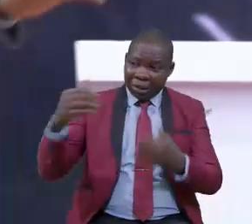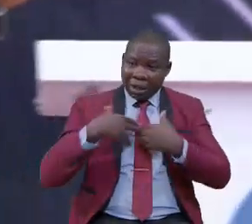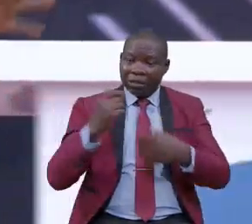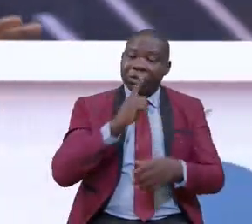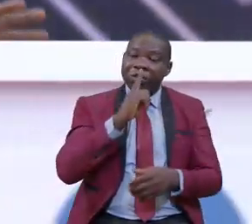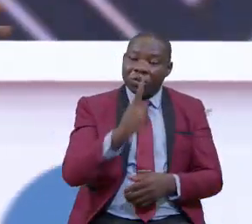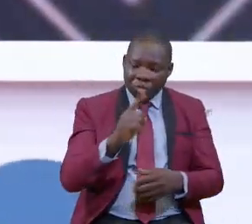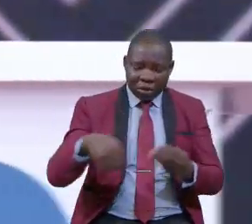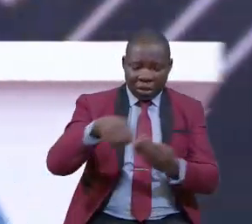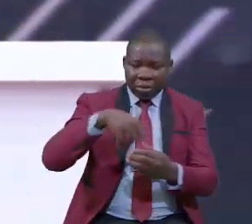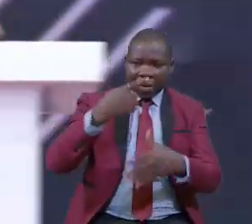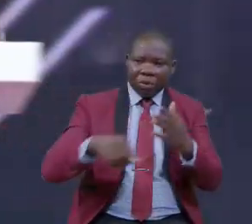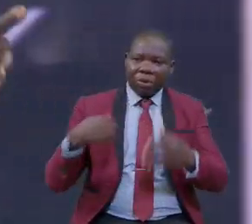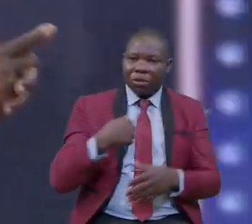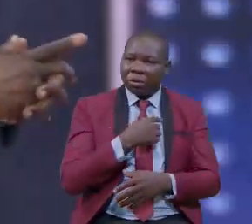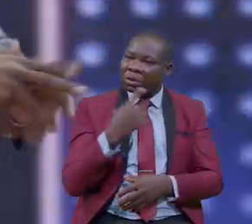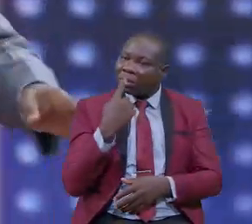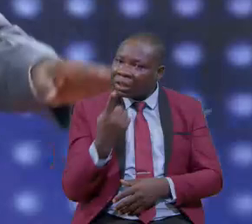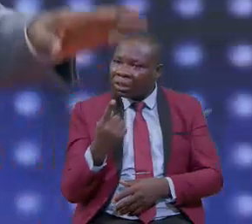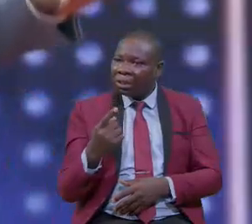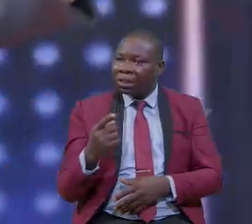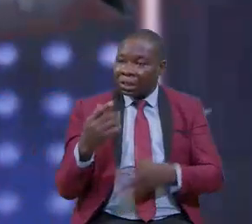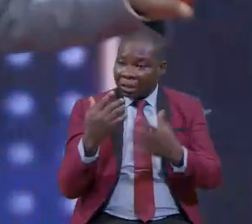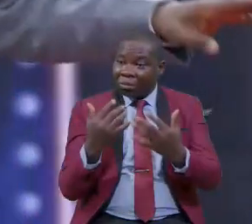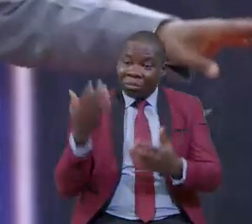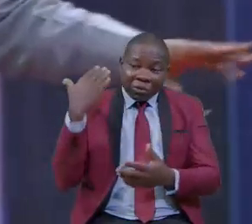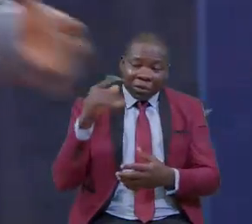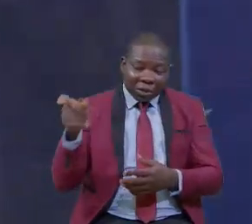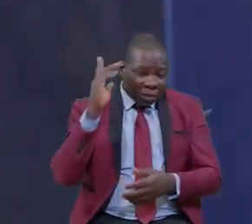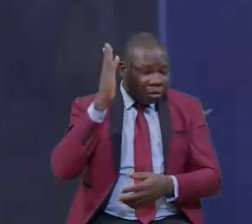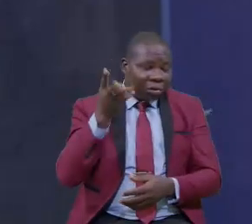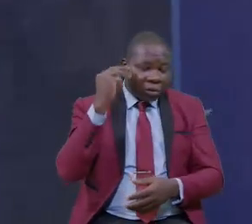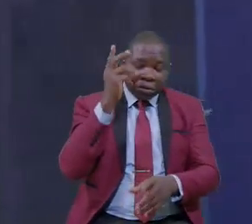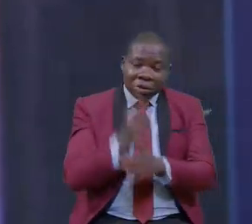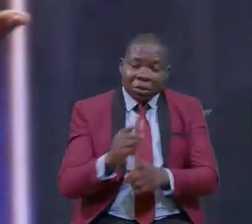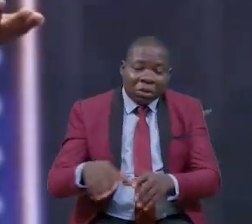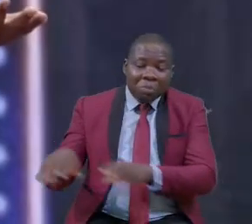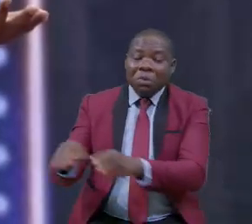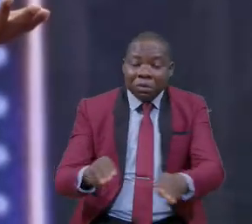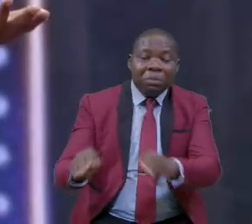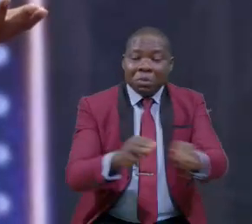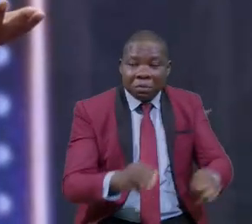know, moving on and on superficially. Now he such that, do you